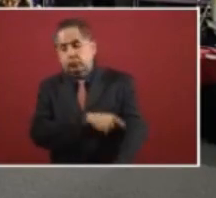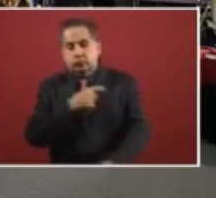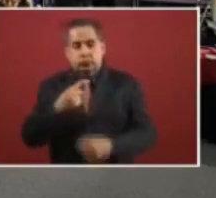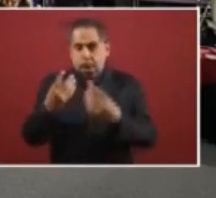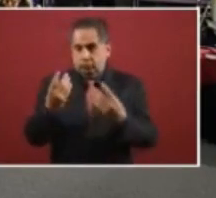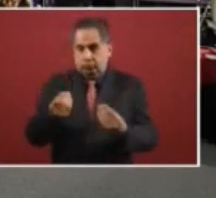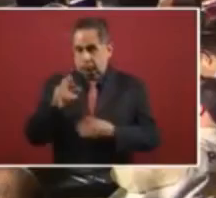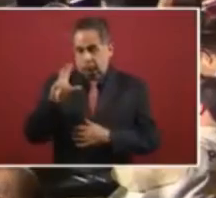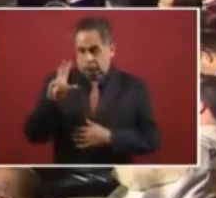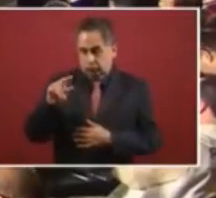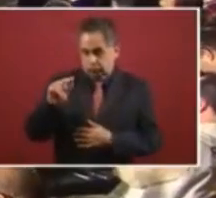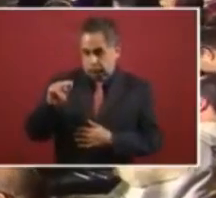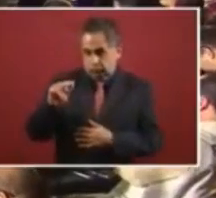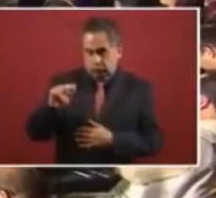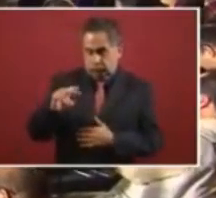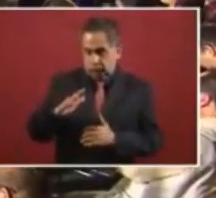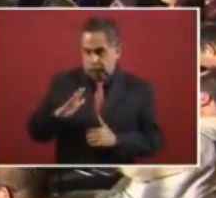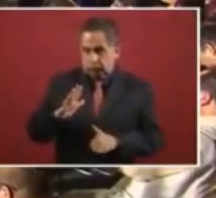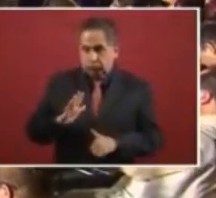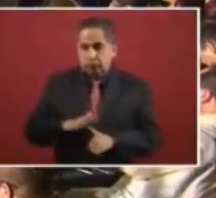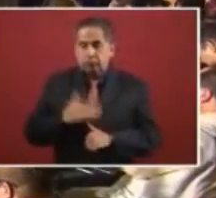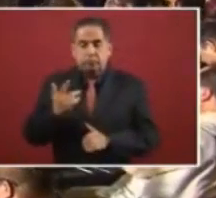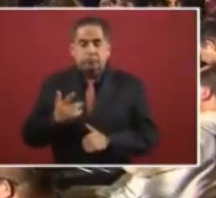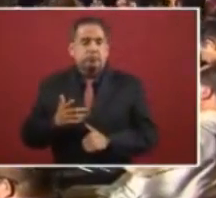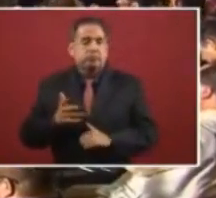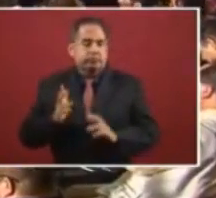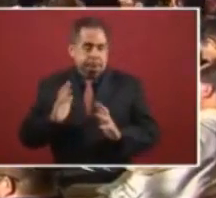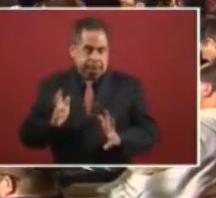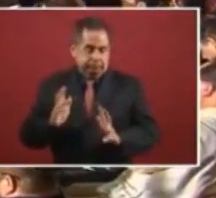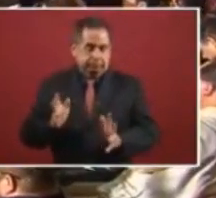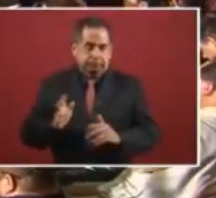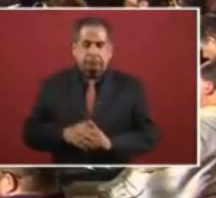And we won't make it too long because